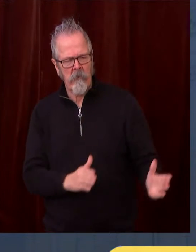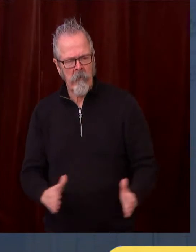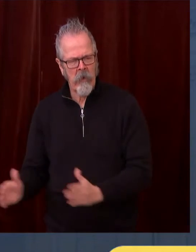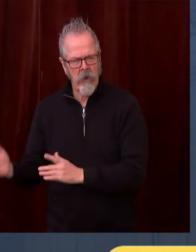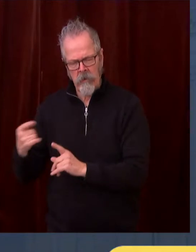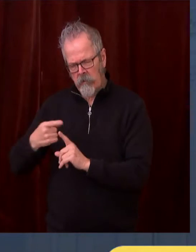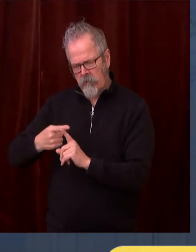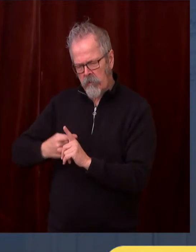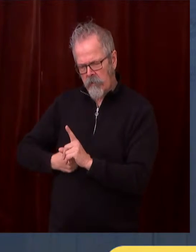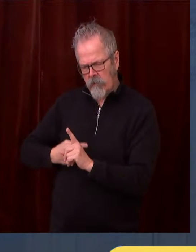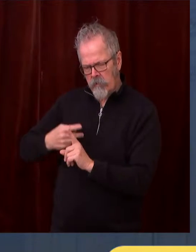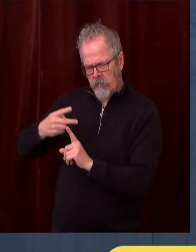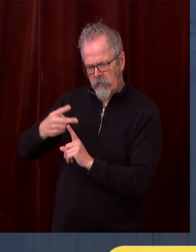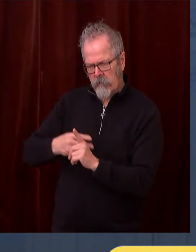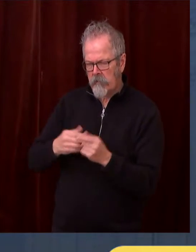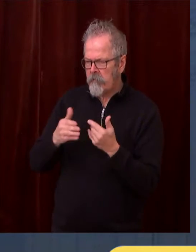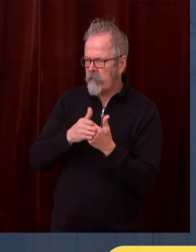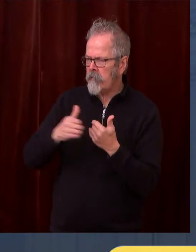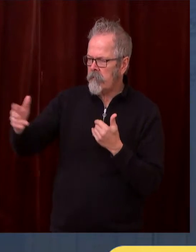Michelle.